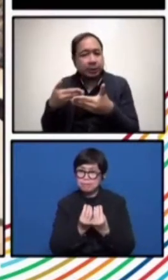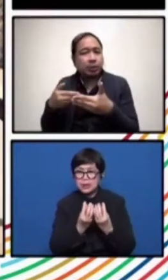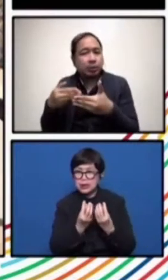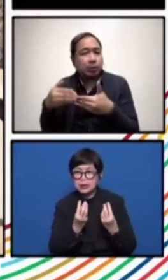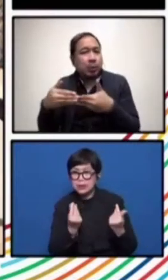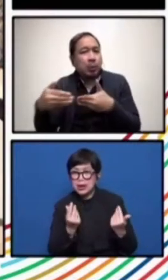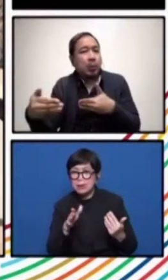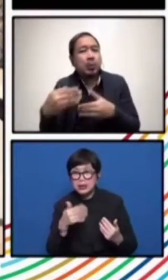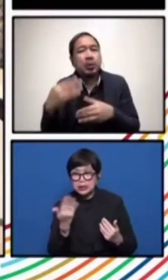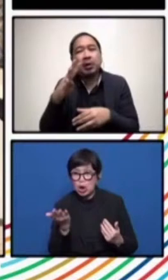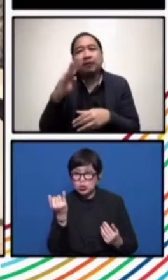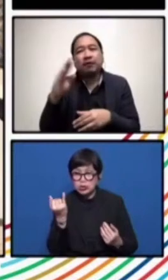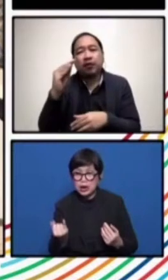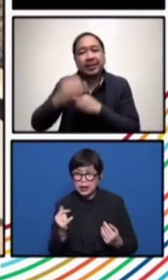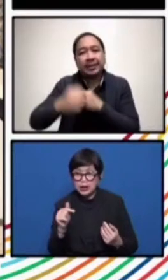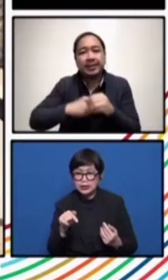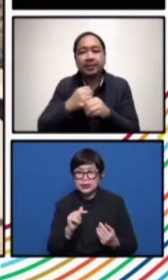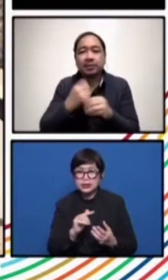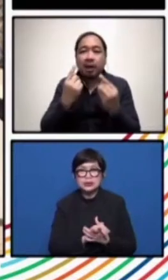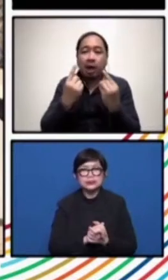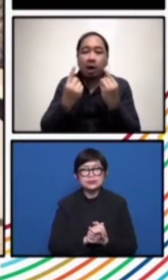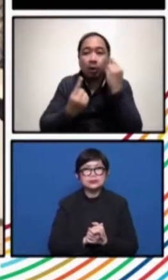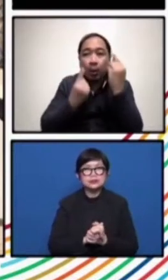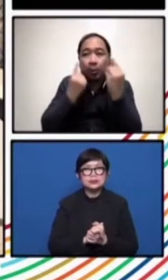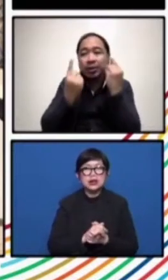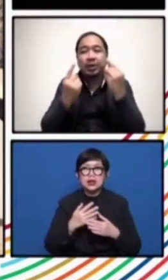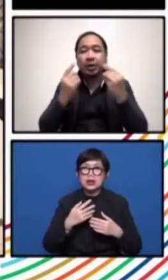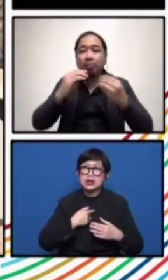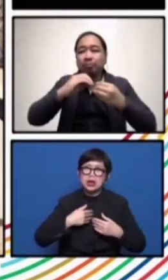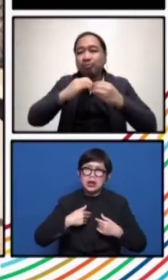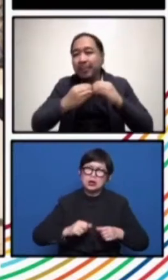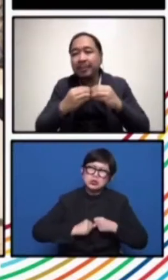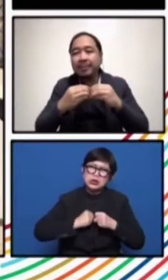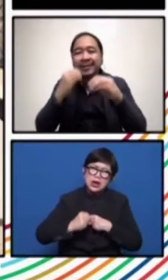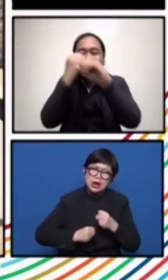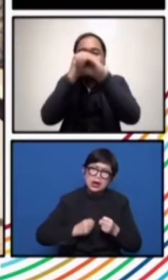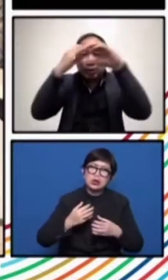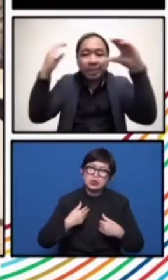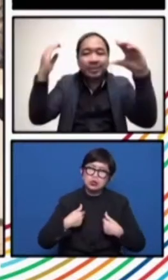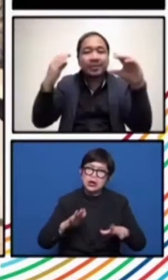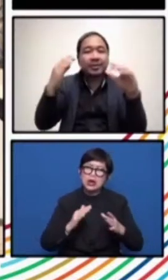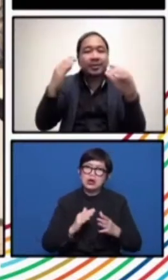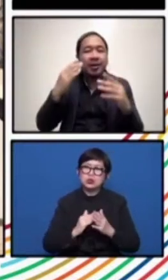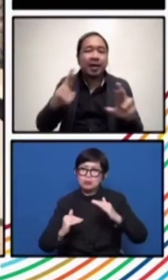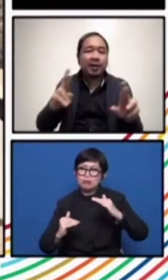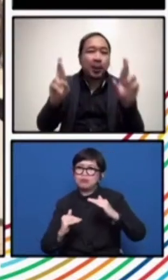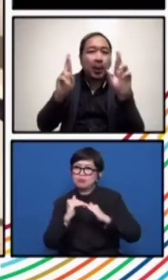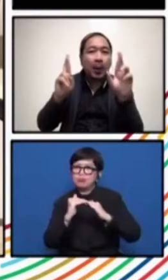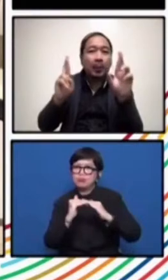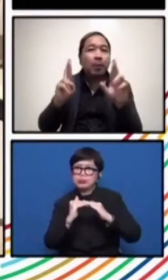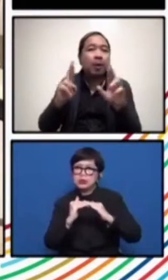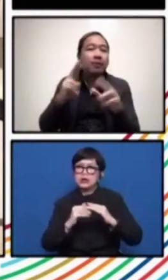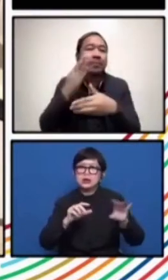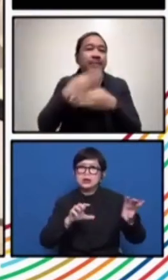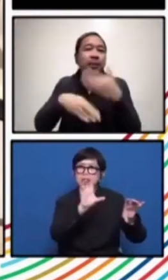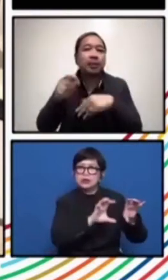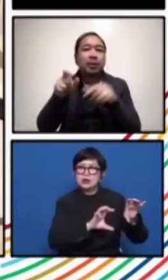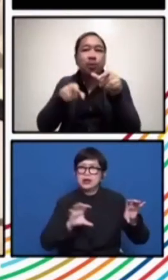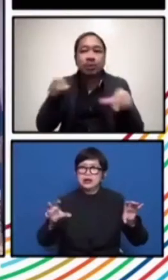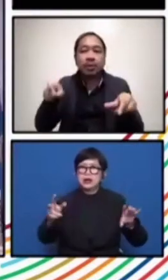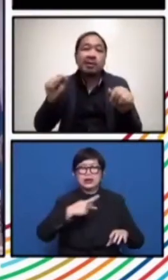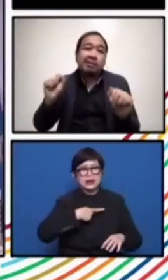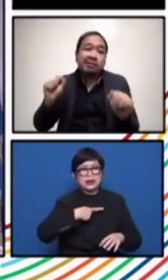concerns dreams and aspirations of persons with disabilities in our region are fully realized thank you